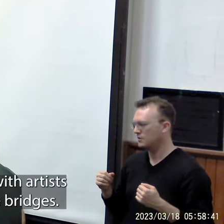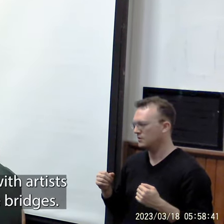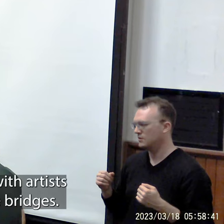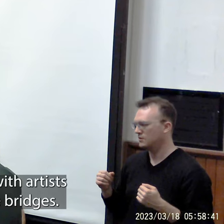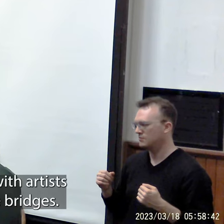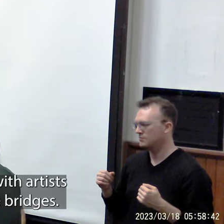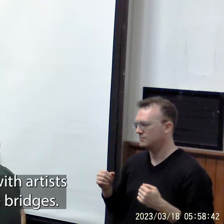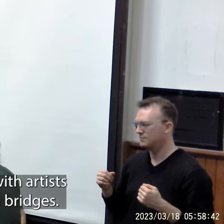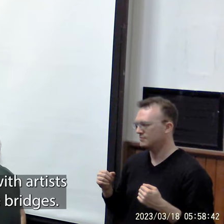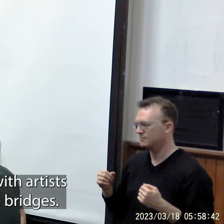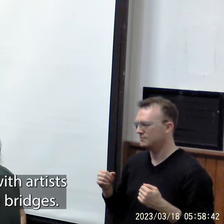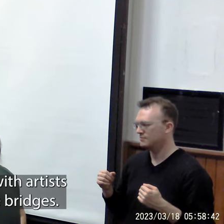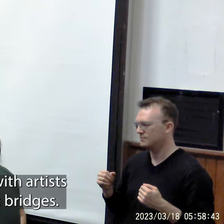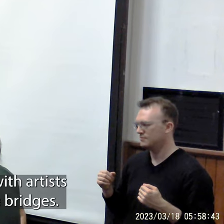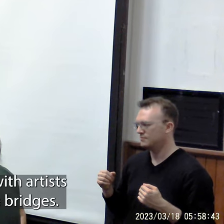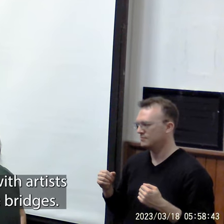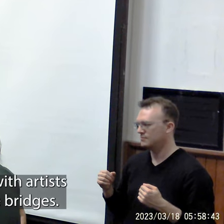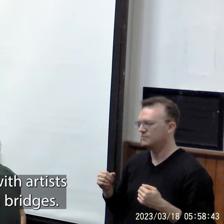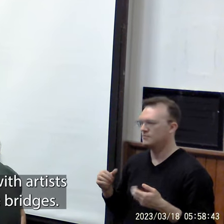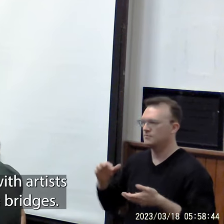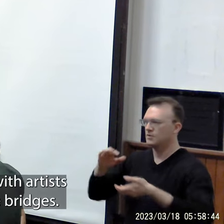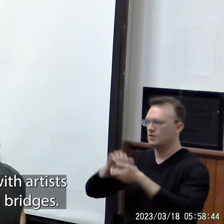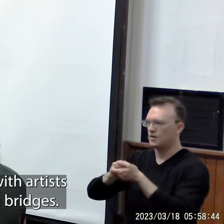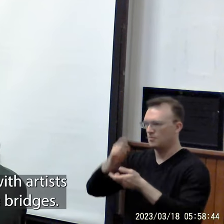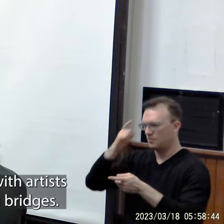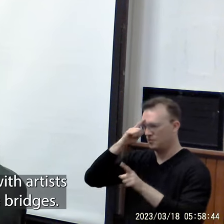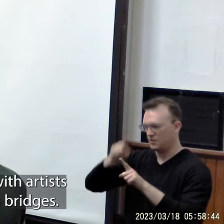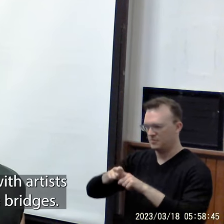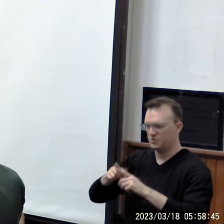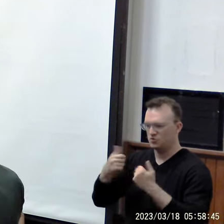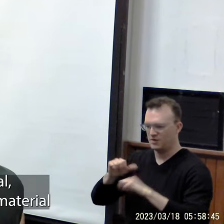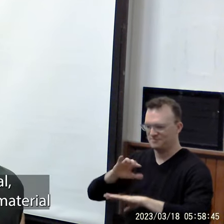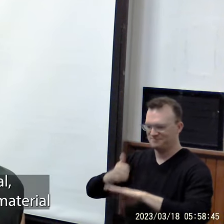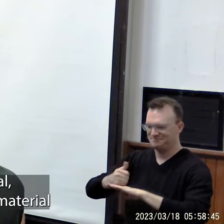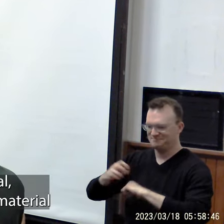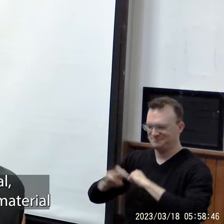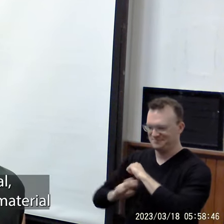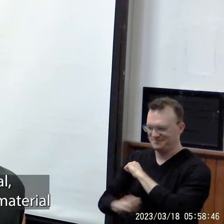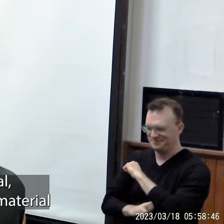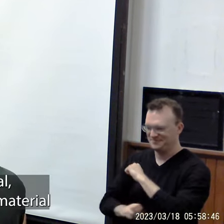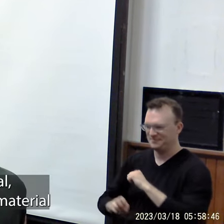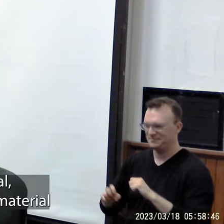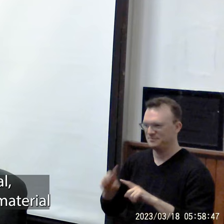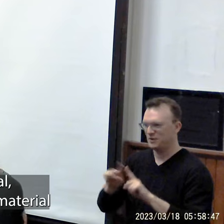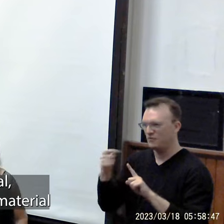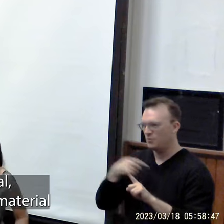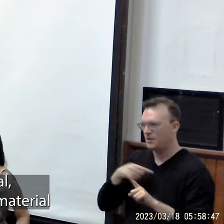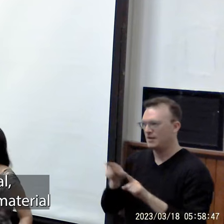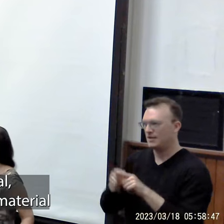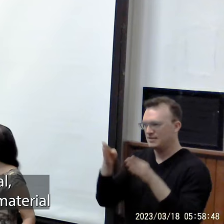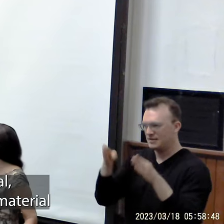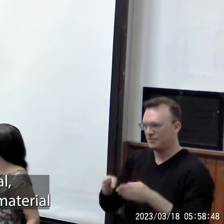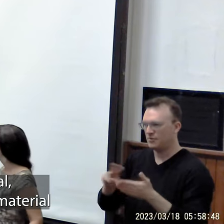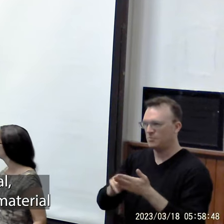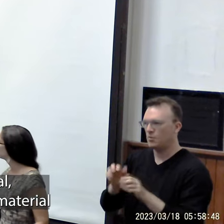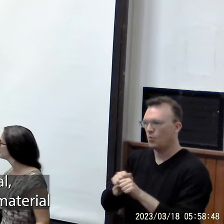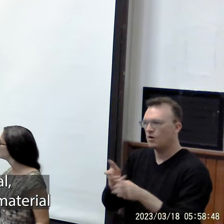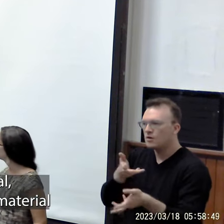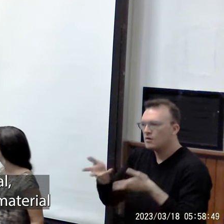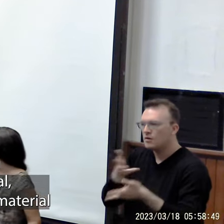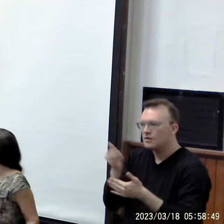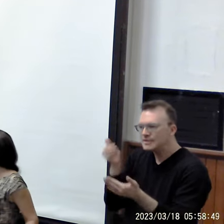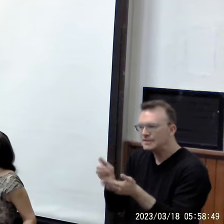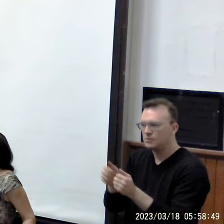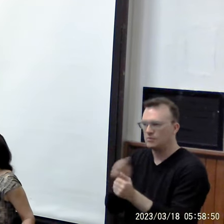work involves collaboration with artists and academics who are trying to build those bridges. But I think for me as an individual, it means working intimately with my